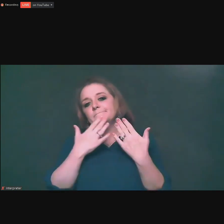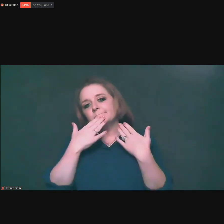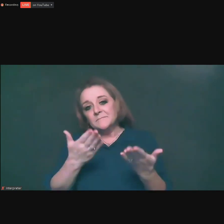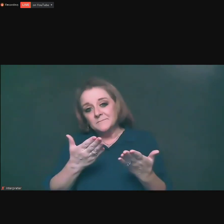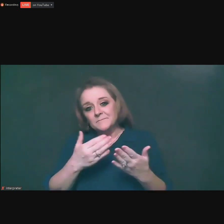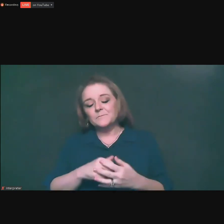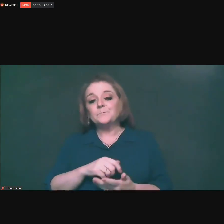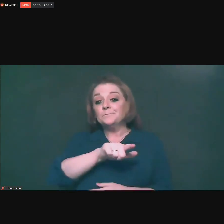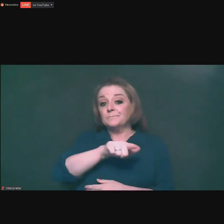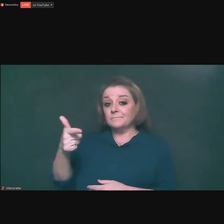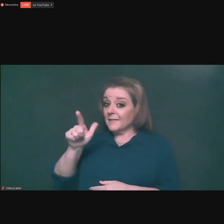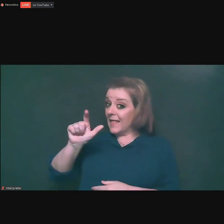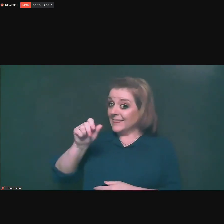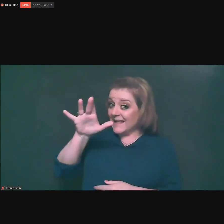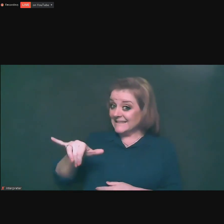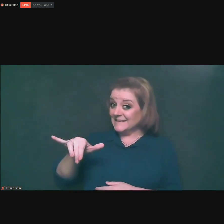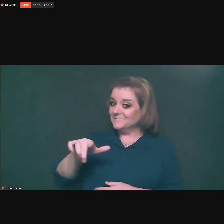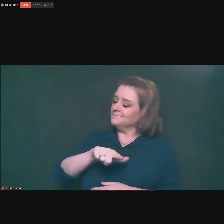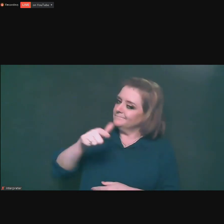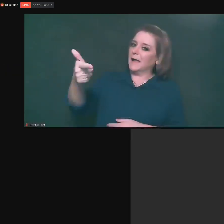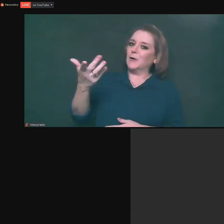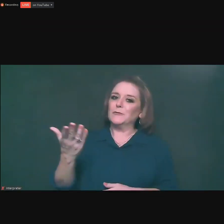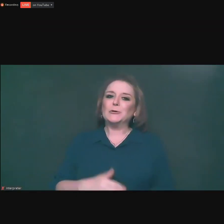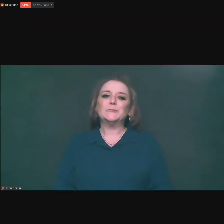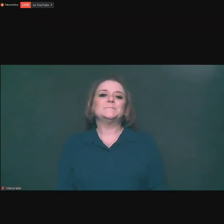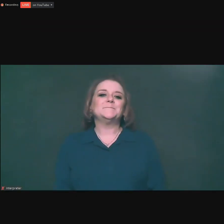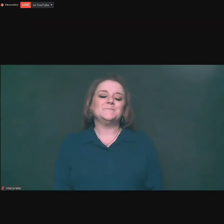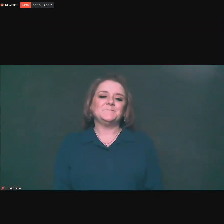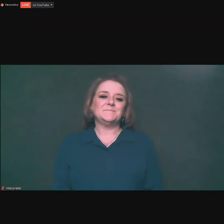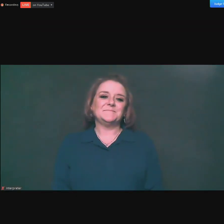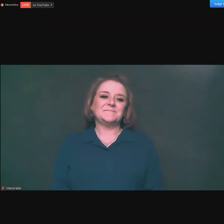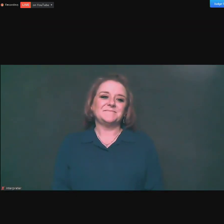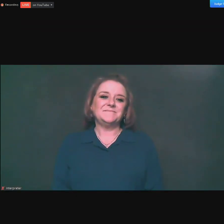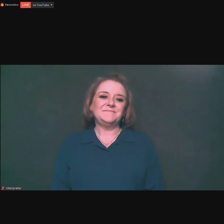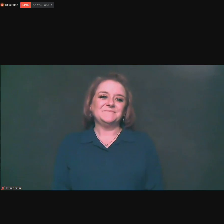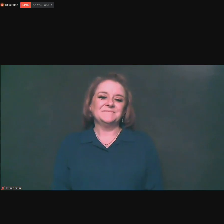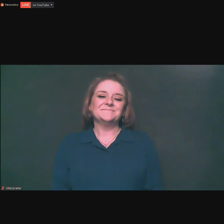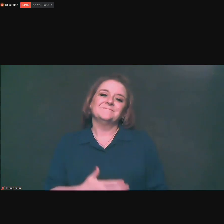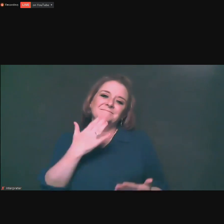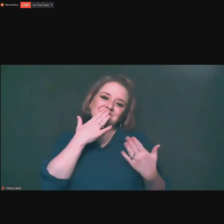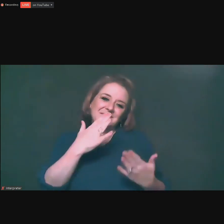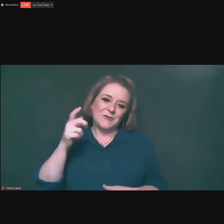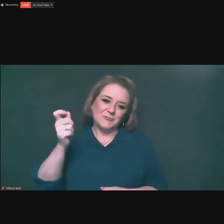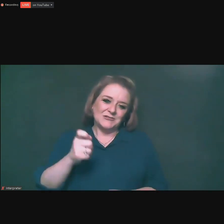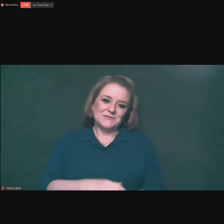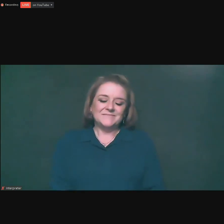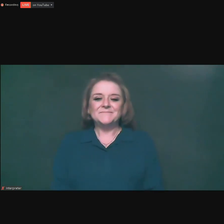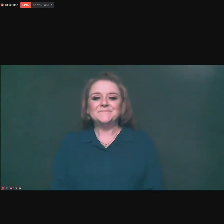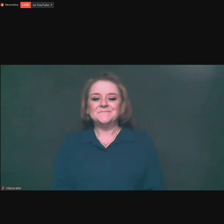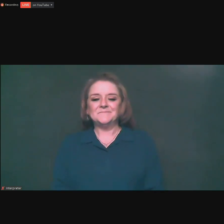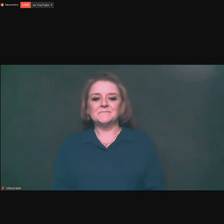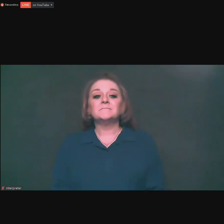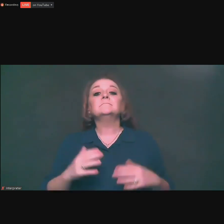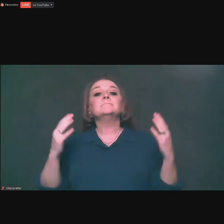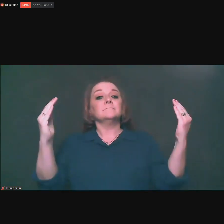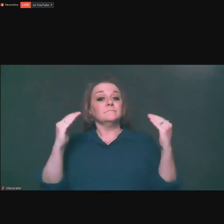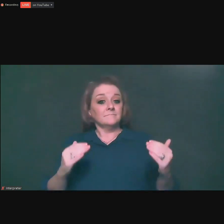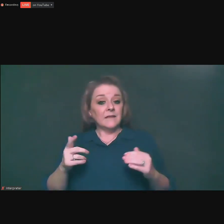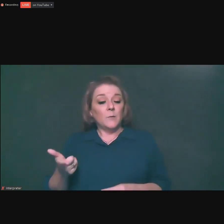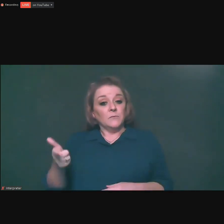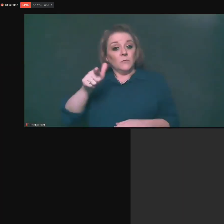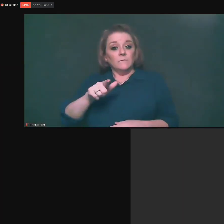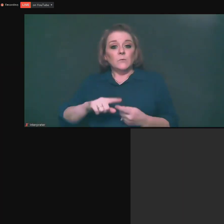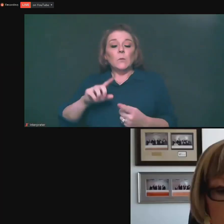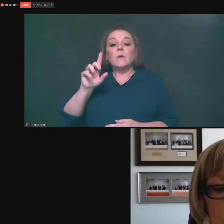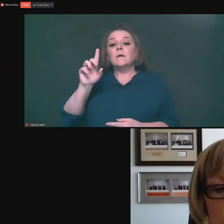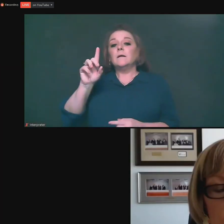much. Lacey, I'll turn this back over to you. Thank you, Judge. And now we'll turn it over to